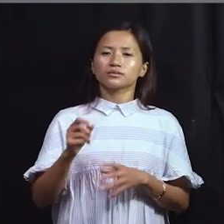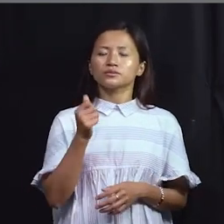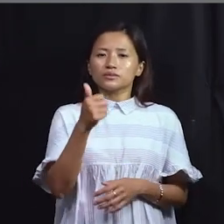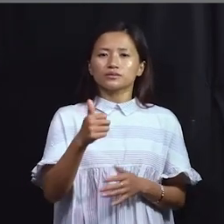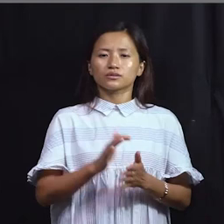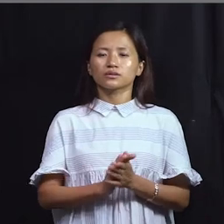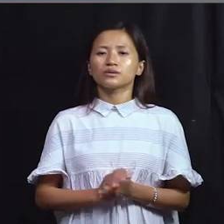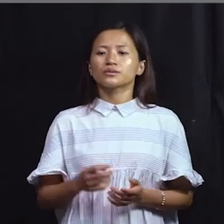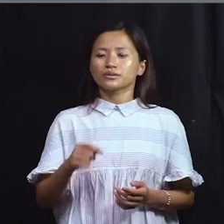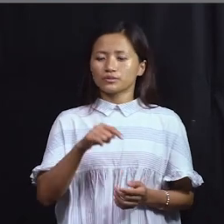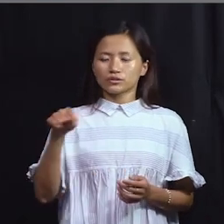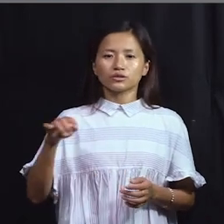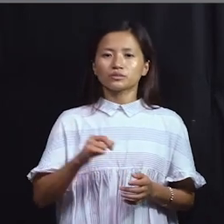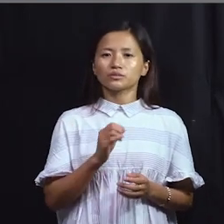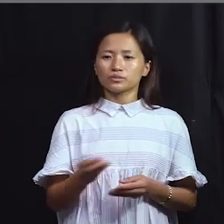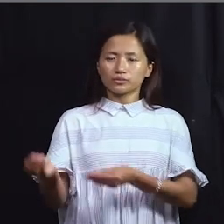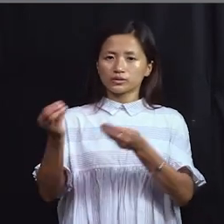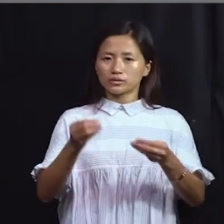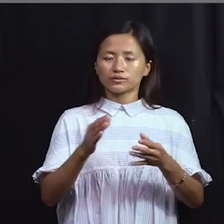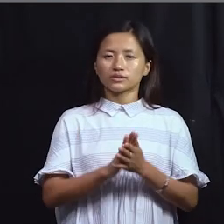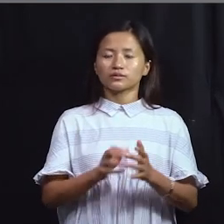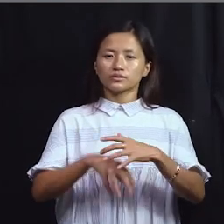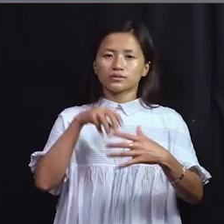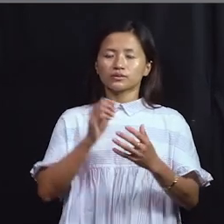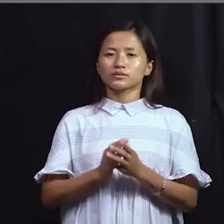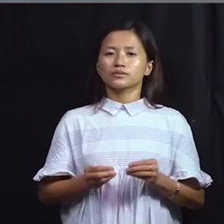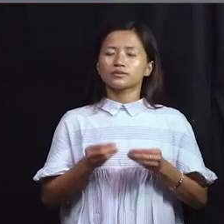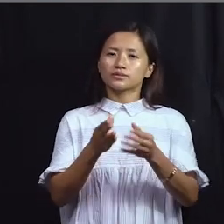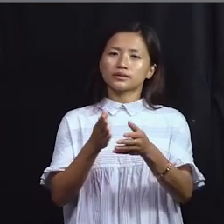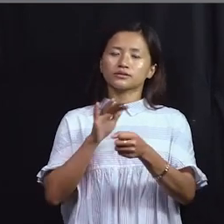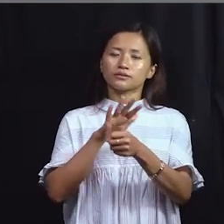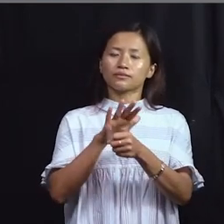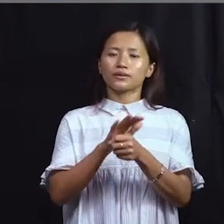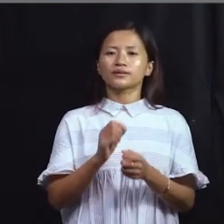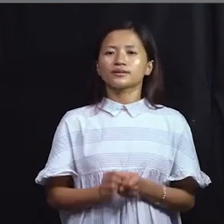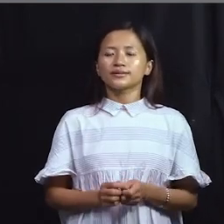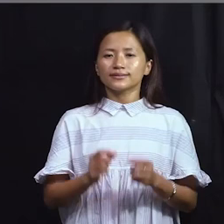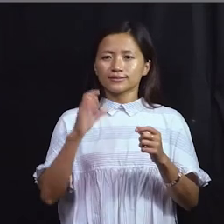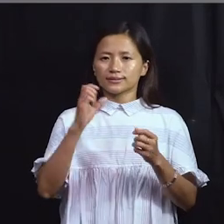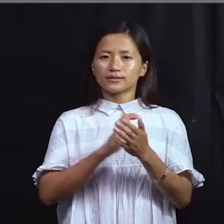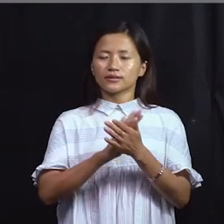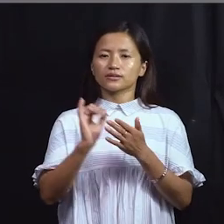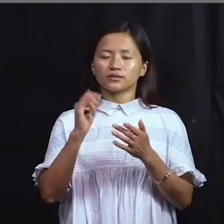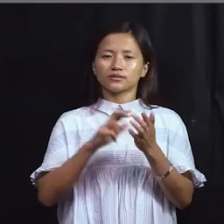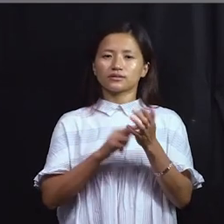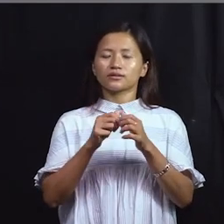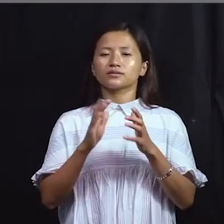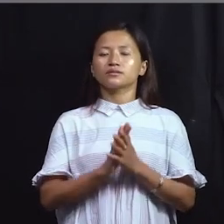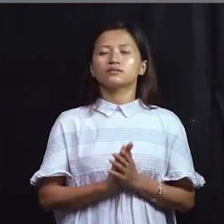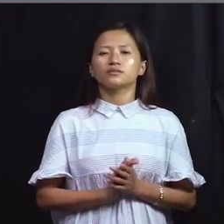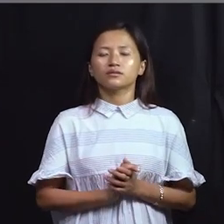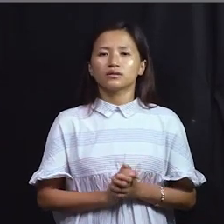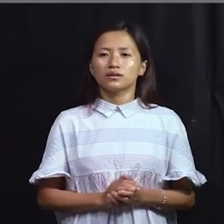which is produced by China. In such situation, even in India, we have to produce our own domestic products or not. So in order